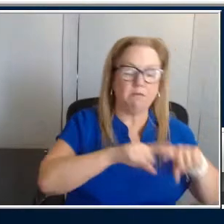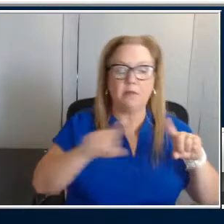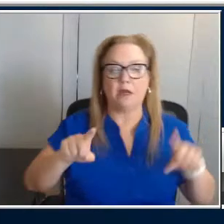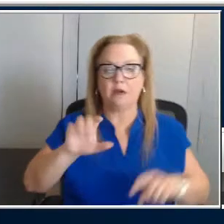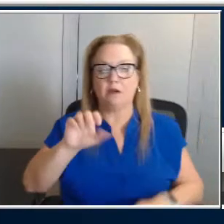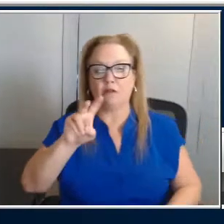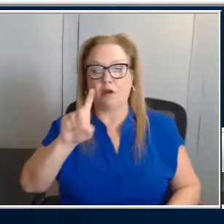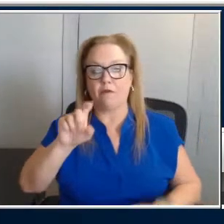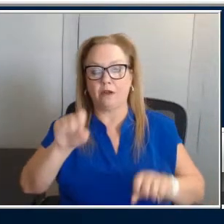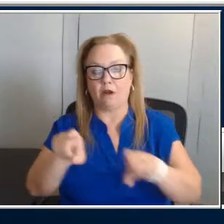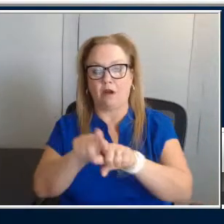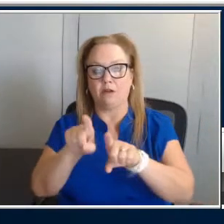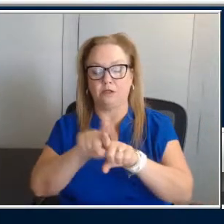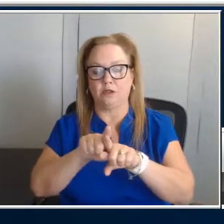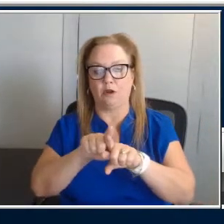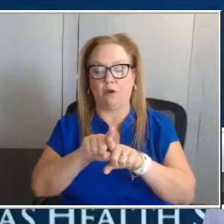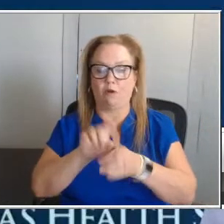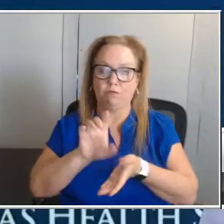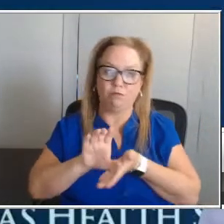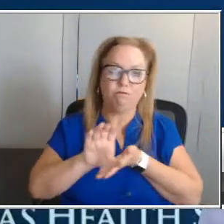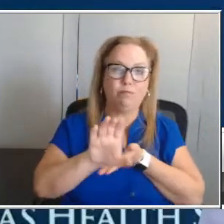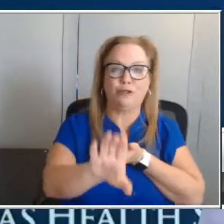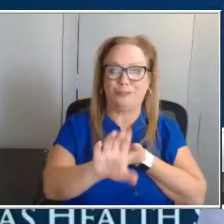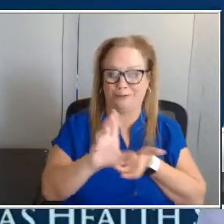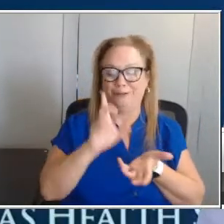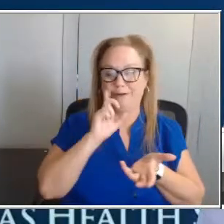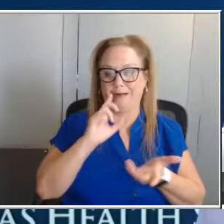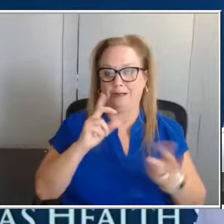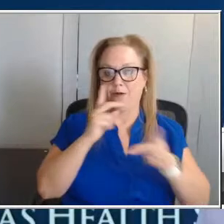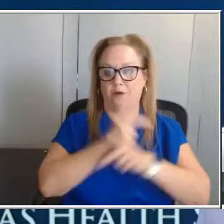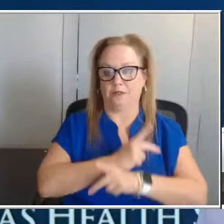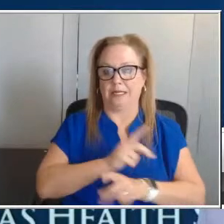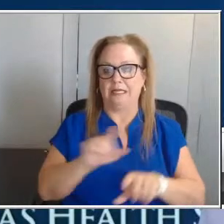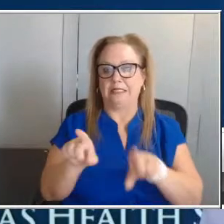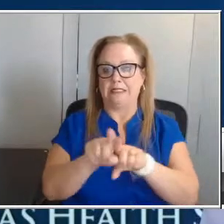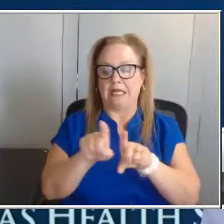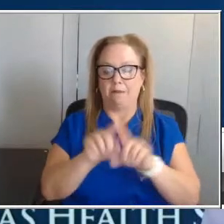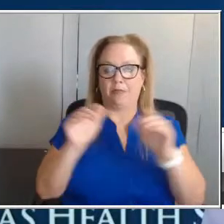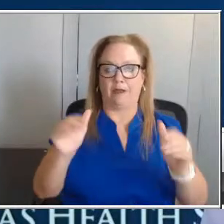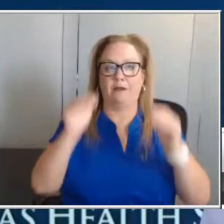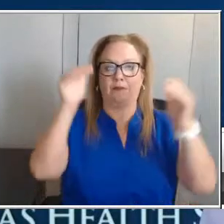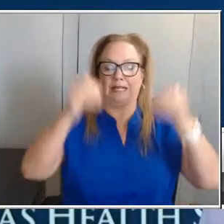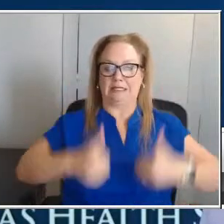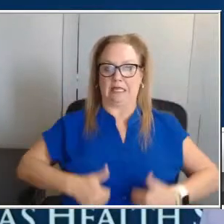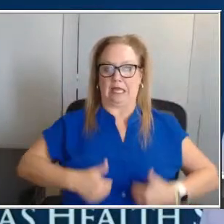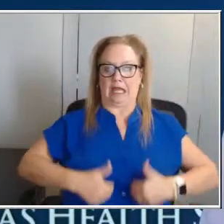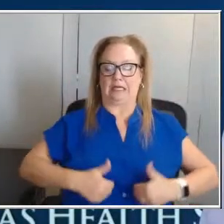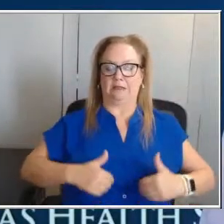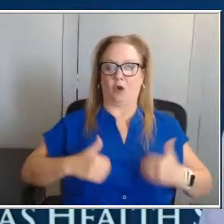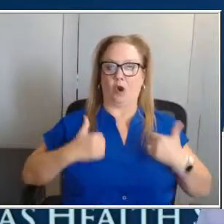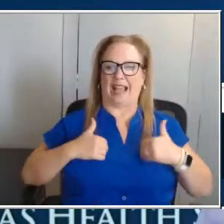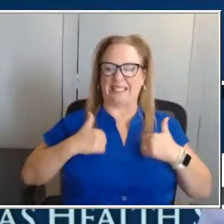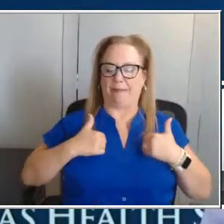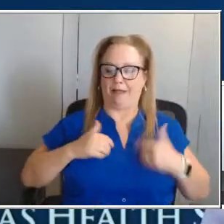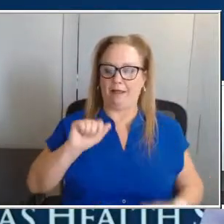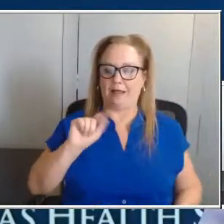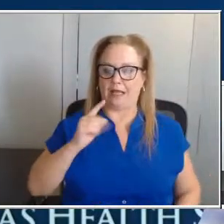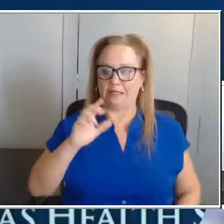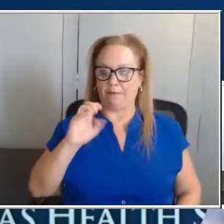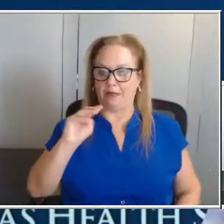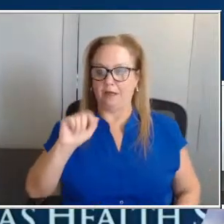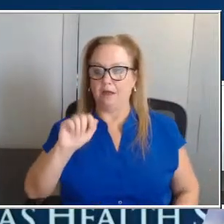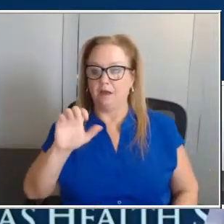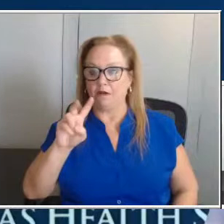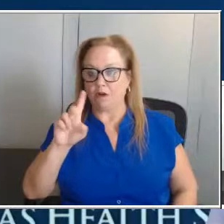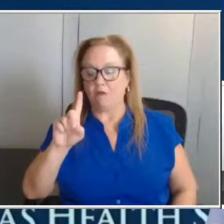could also tip patients over. And the same thing can be true for advanced asthma or lung disease. there are little things that can tip you over, but COVID can be a really big